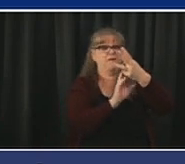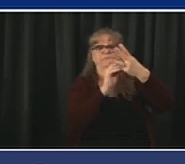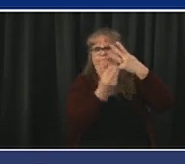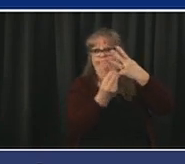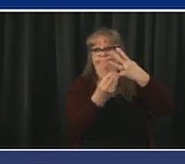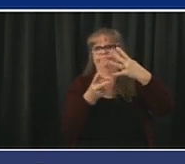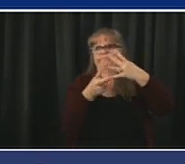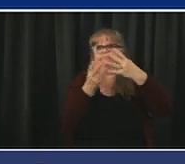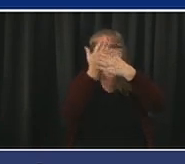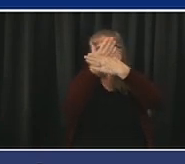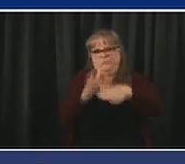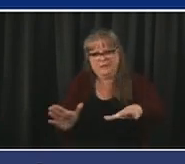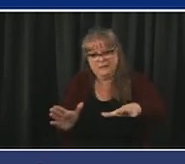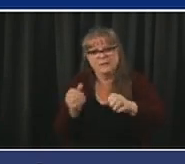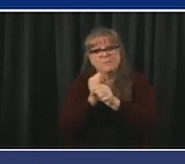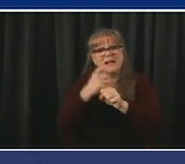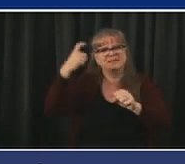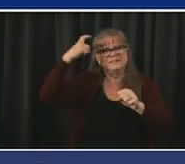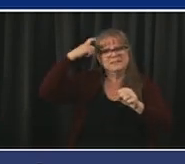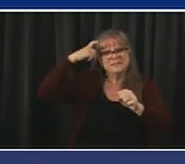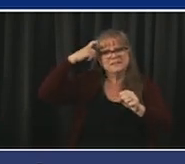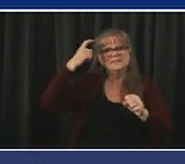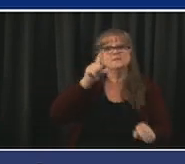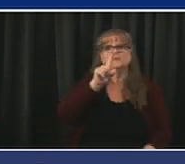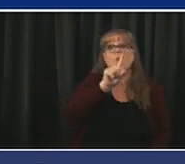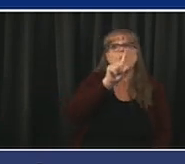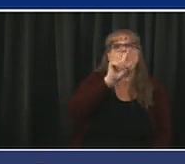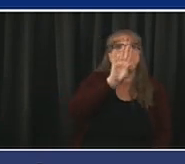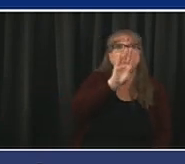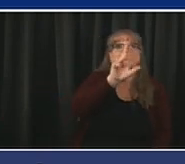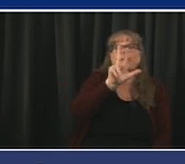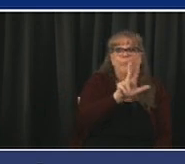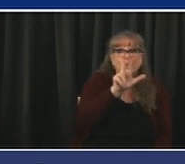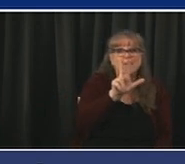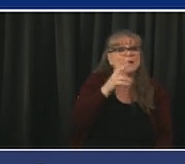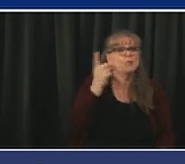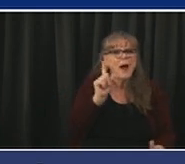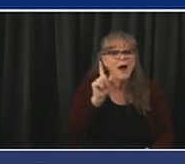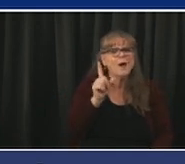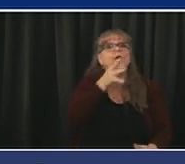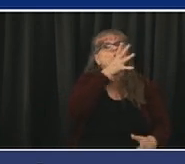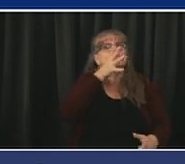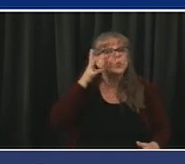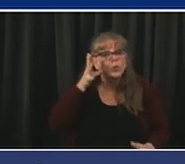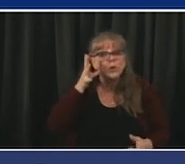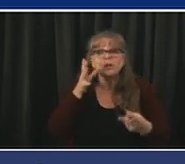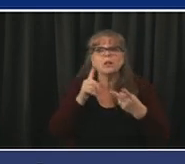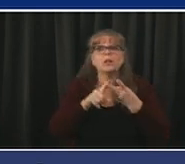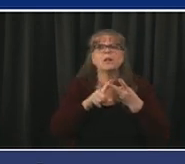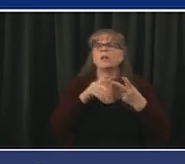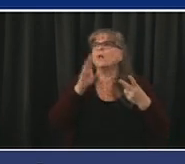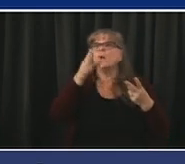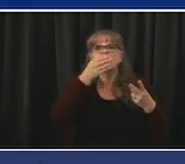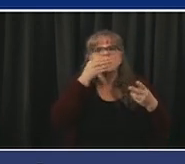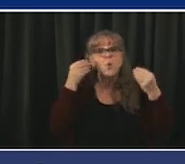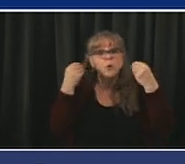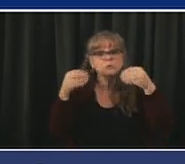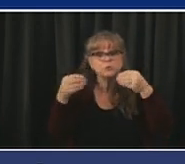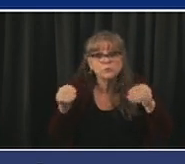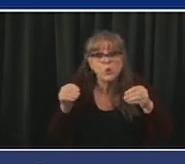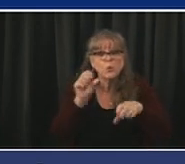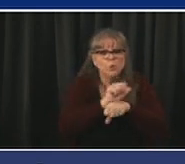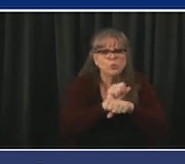Phase 1B3, we are now including agricultural workers, grocery workers, Coloradans who are 60 years and